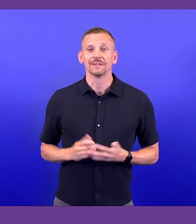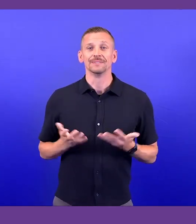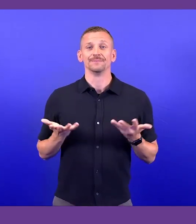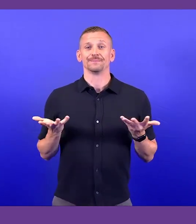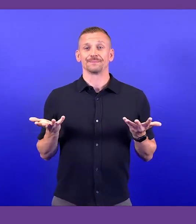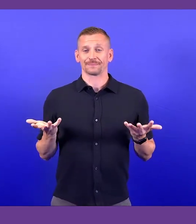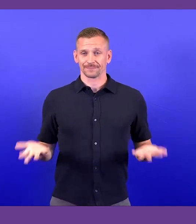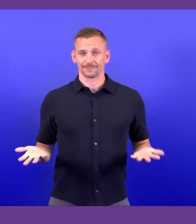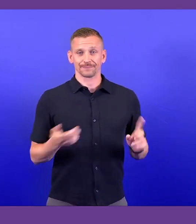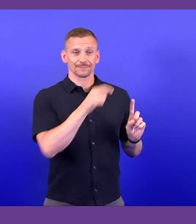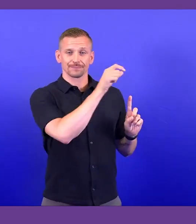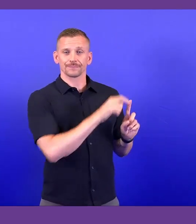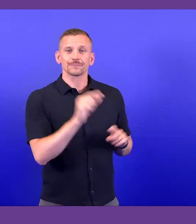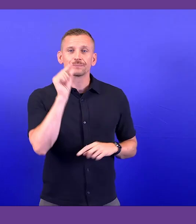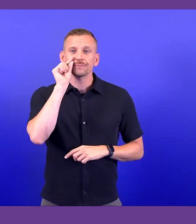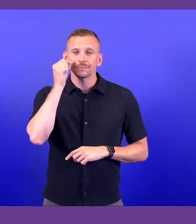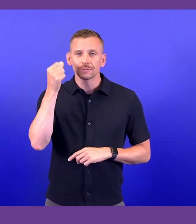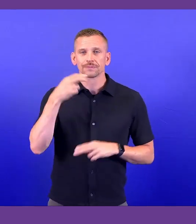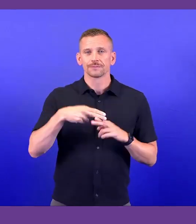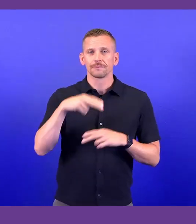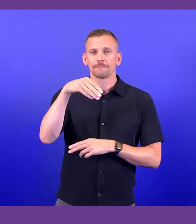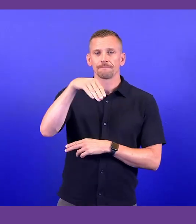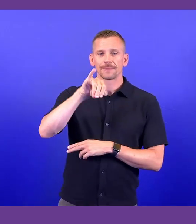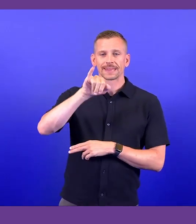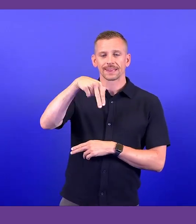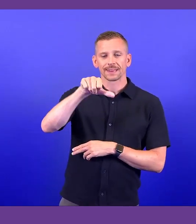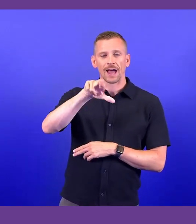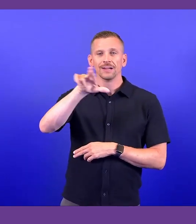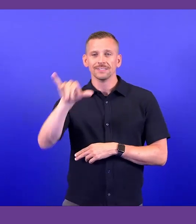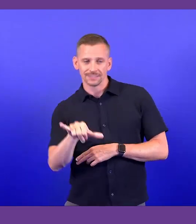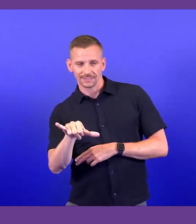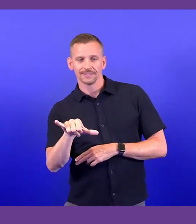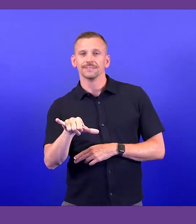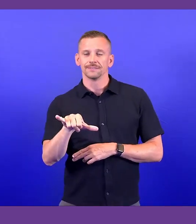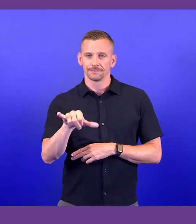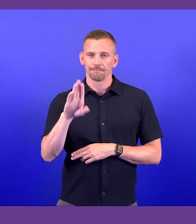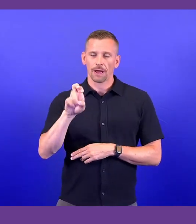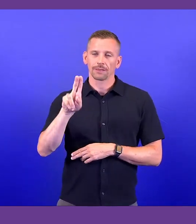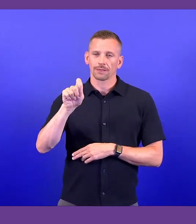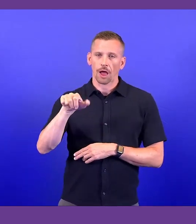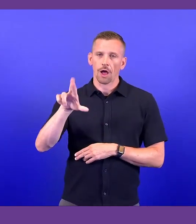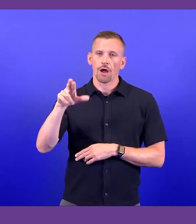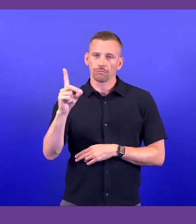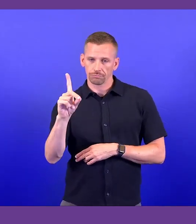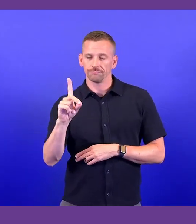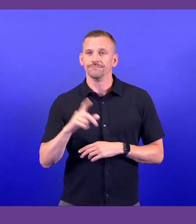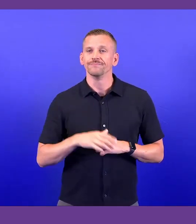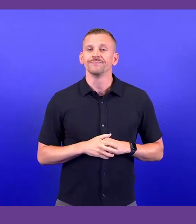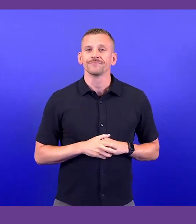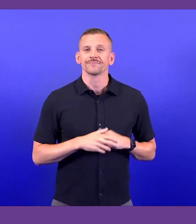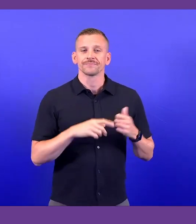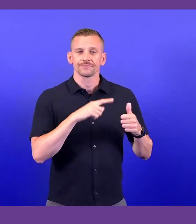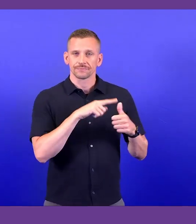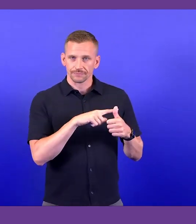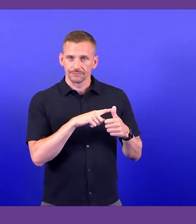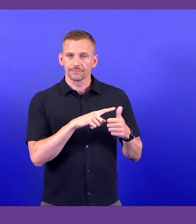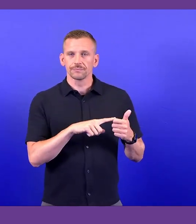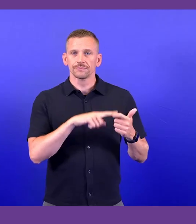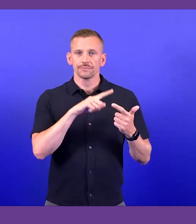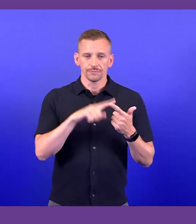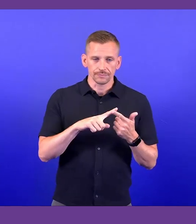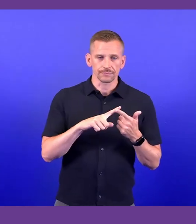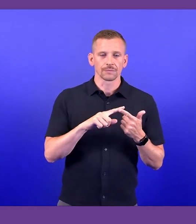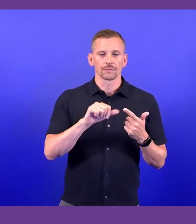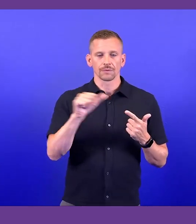Bertrand Minary from the UIC. Online joining us is Anne-Laure Lemaire from the UITP. We